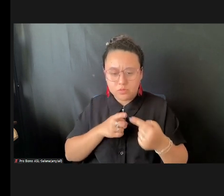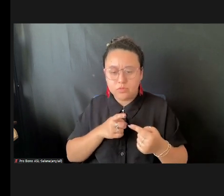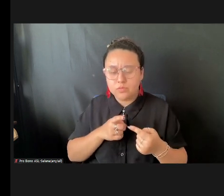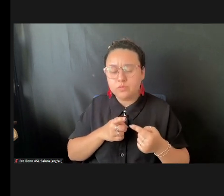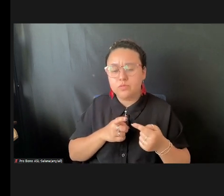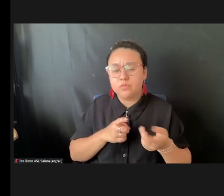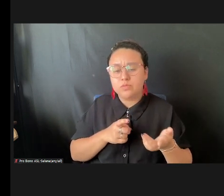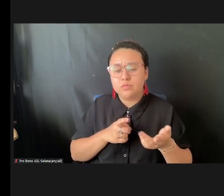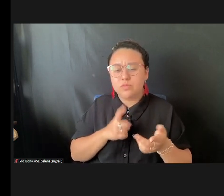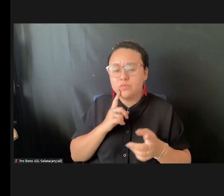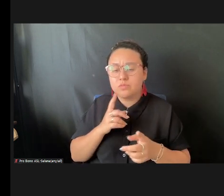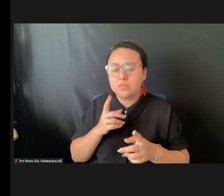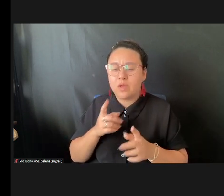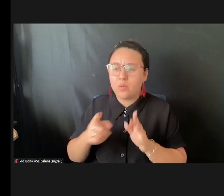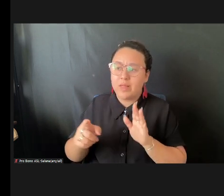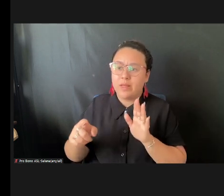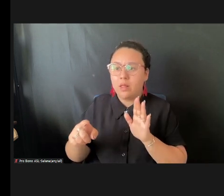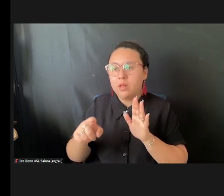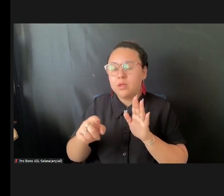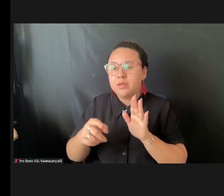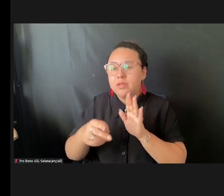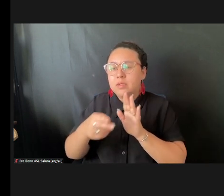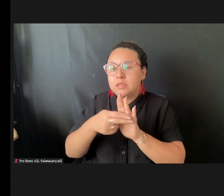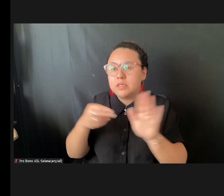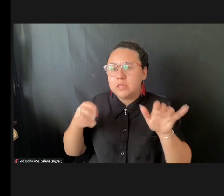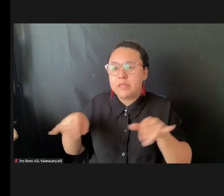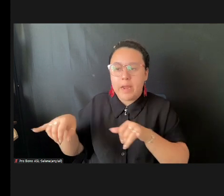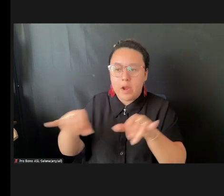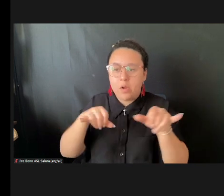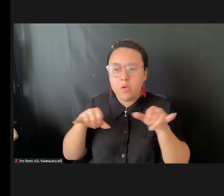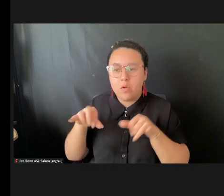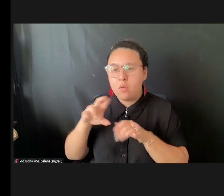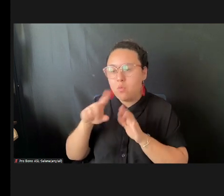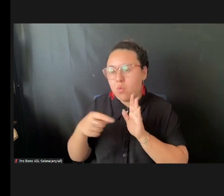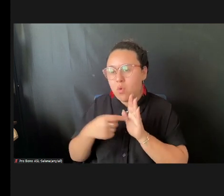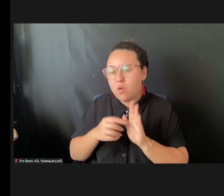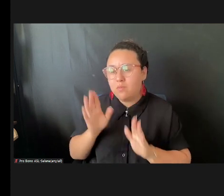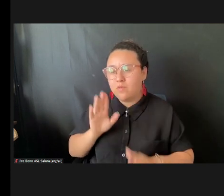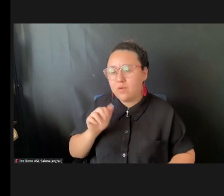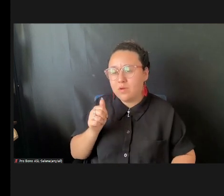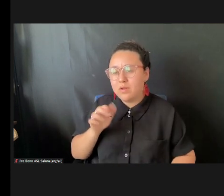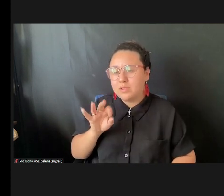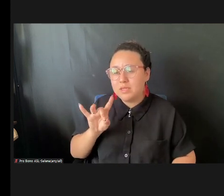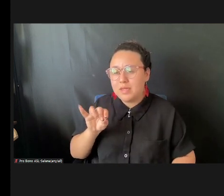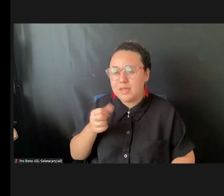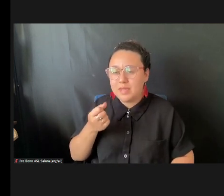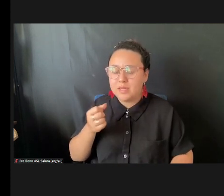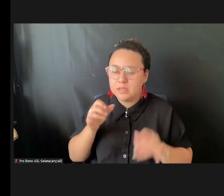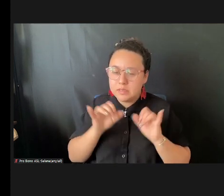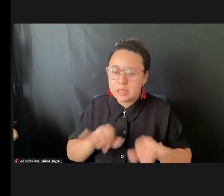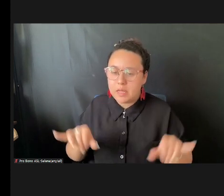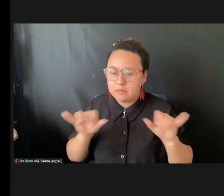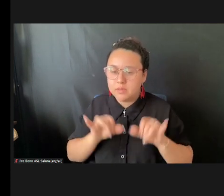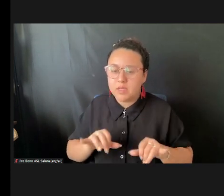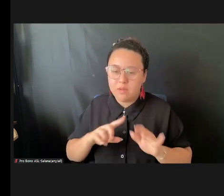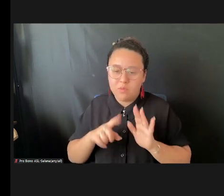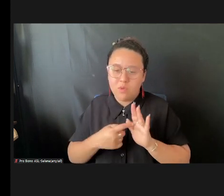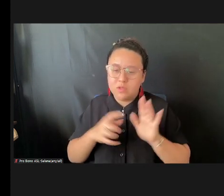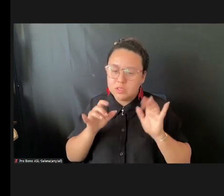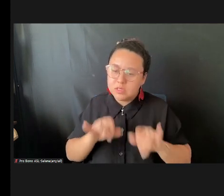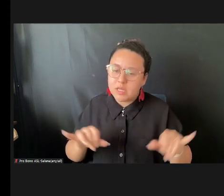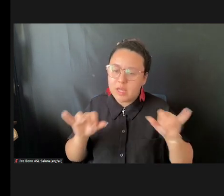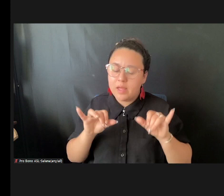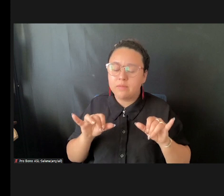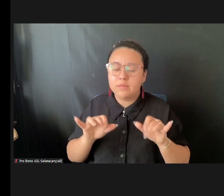same stereotypical roles. This is in like the late 80s. And so they got this group together. Luisa